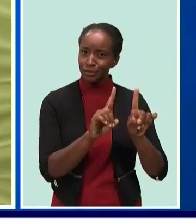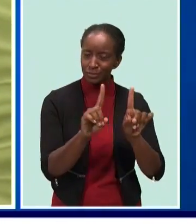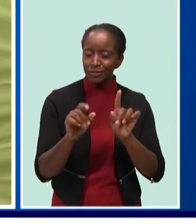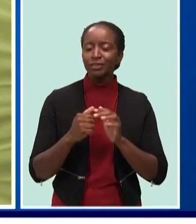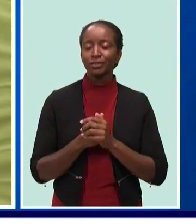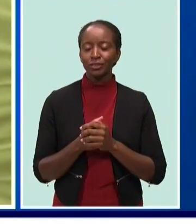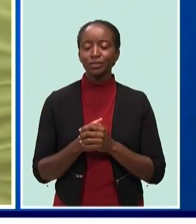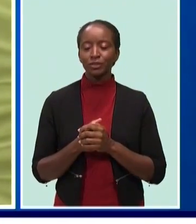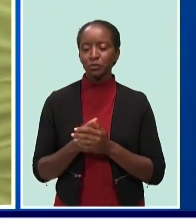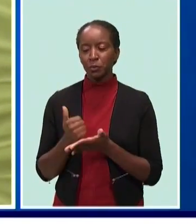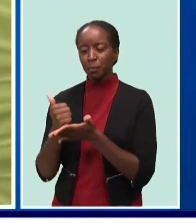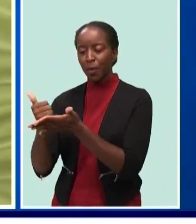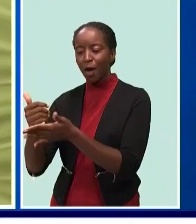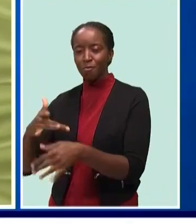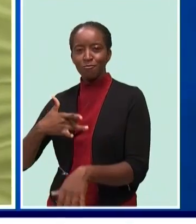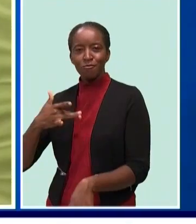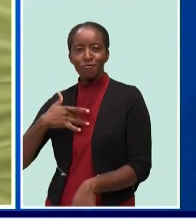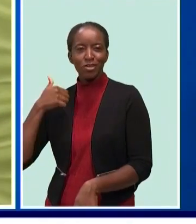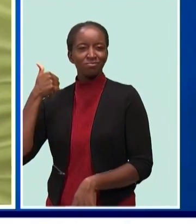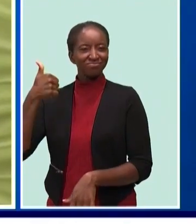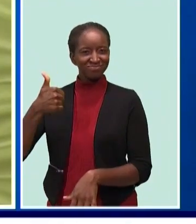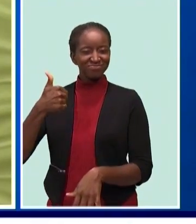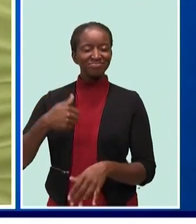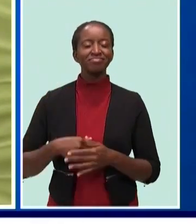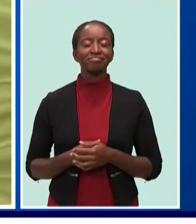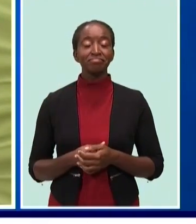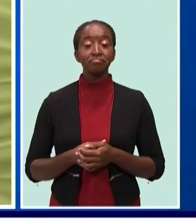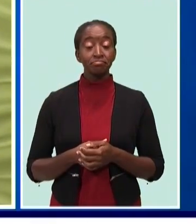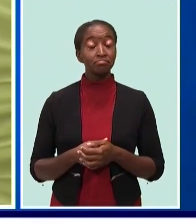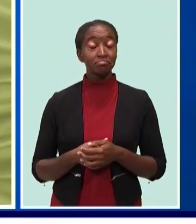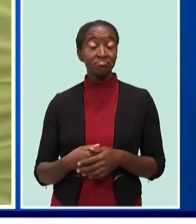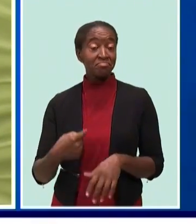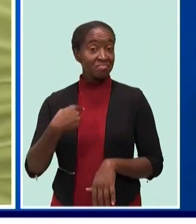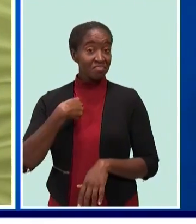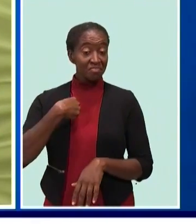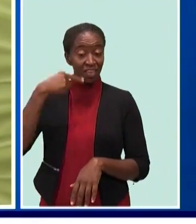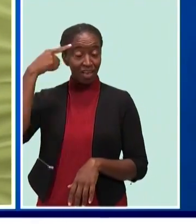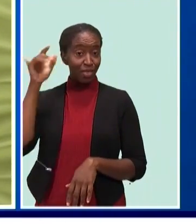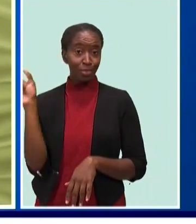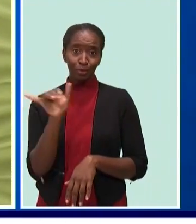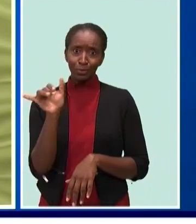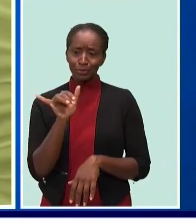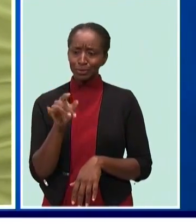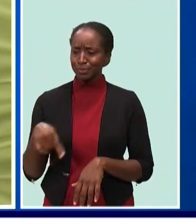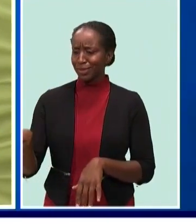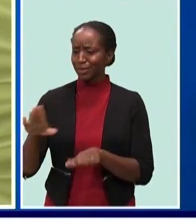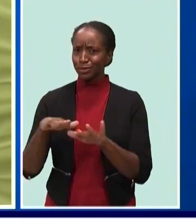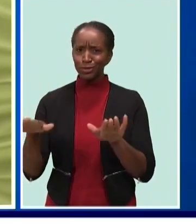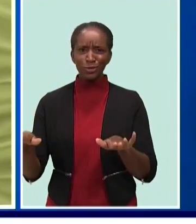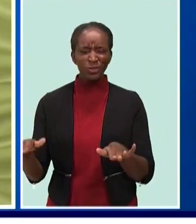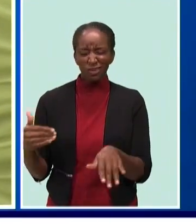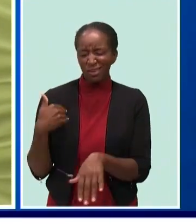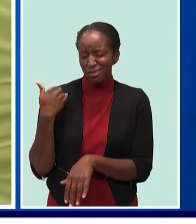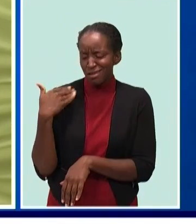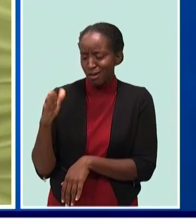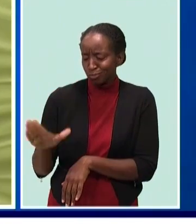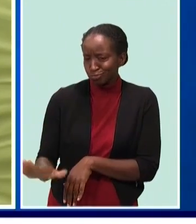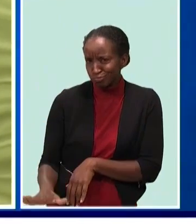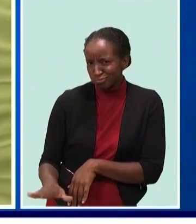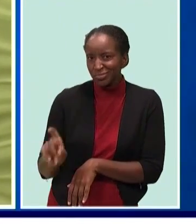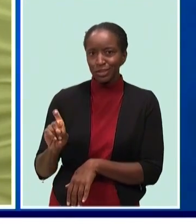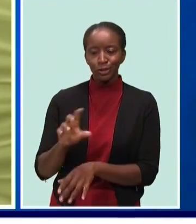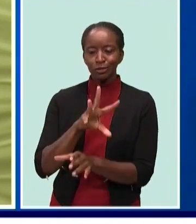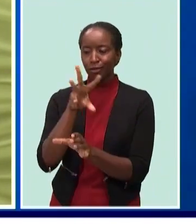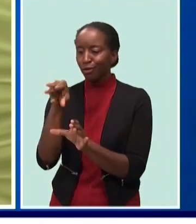of this, I strongly believe that from an early age, all children need to be engaged in some form of